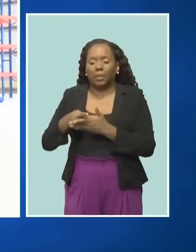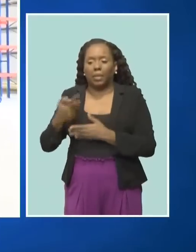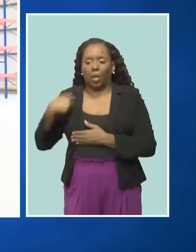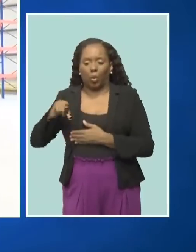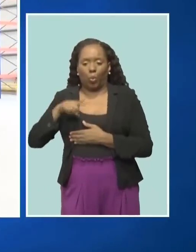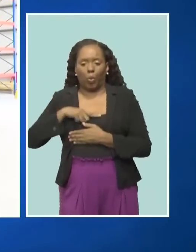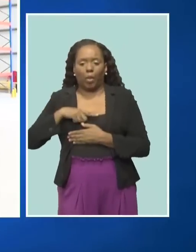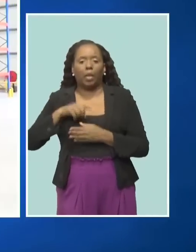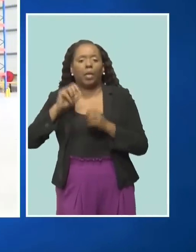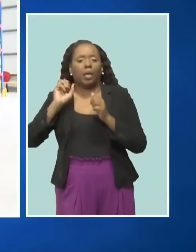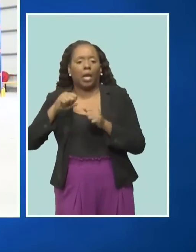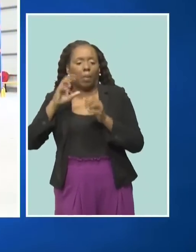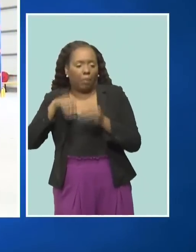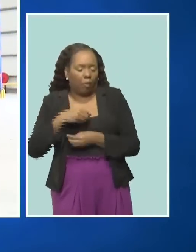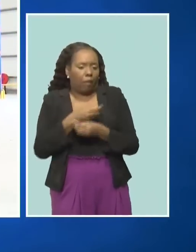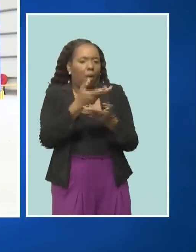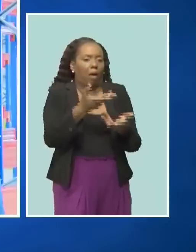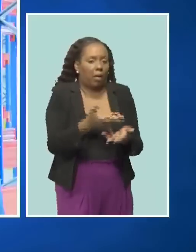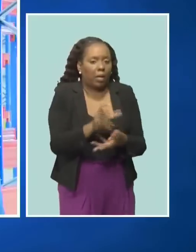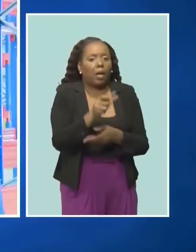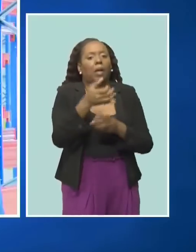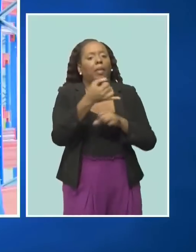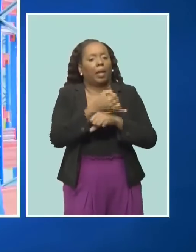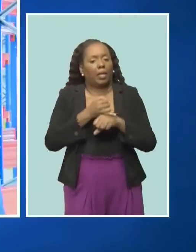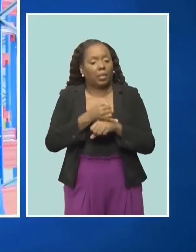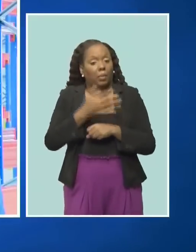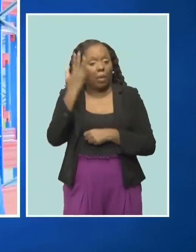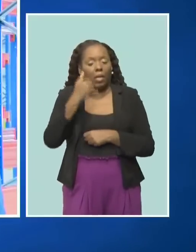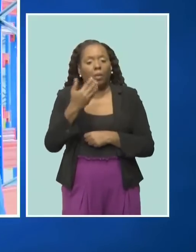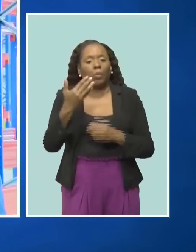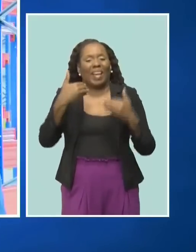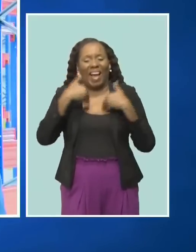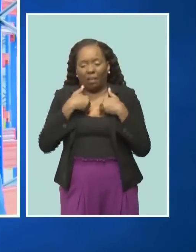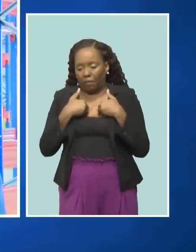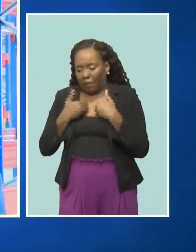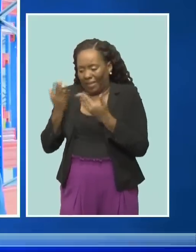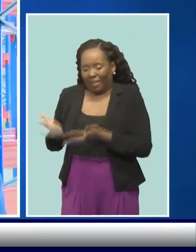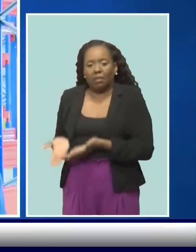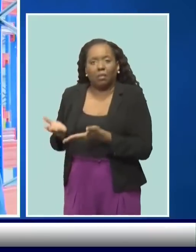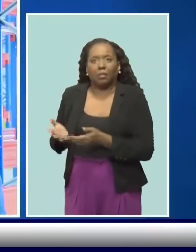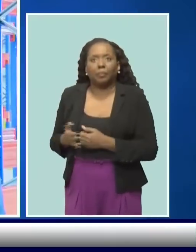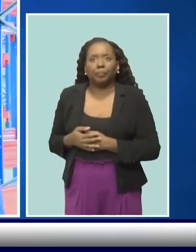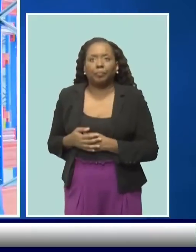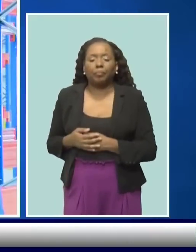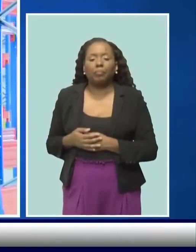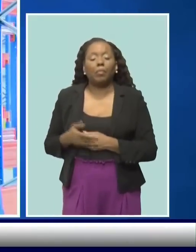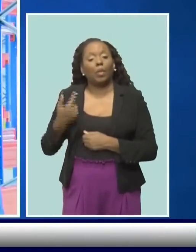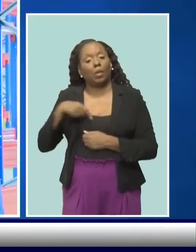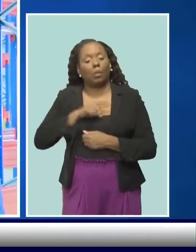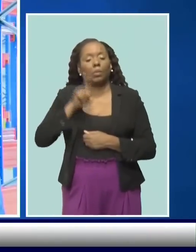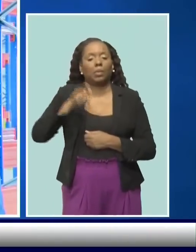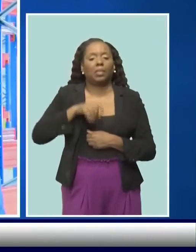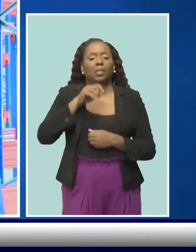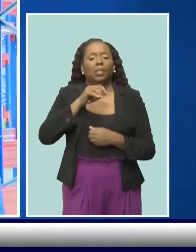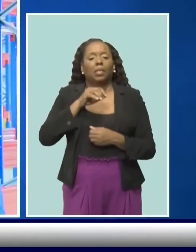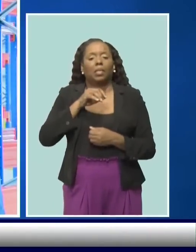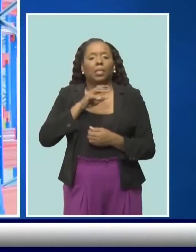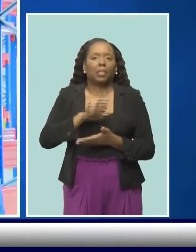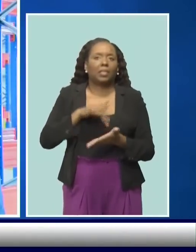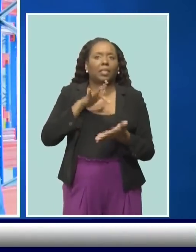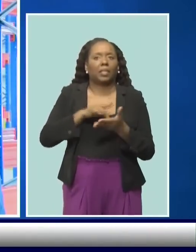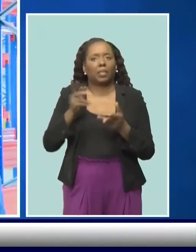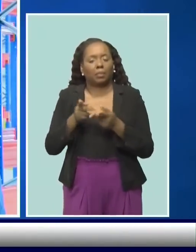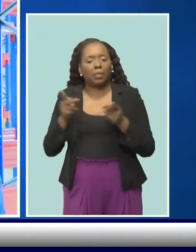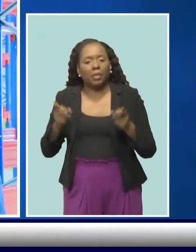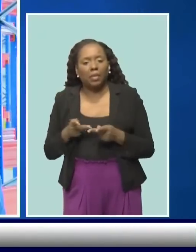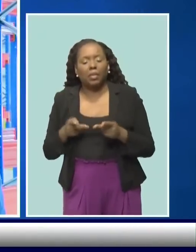The point was made that we need to have a central hub, somewhere that is positioned in such a way as to